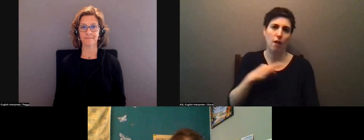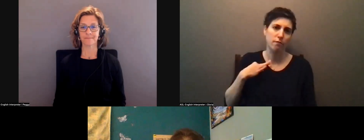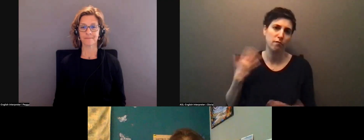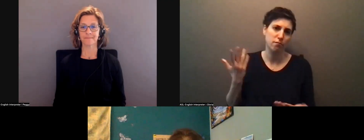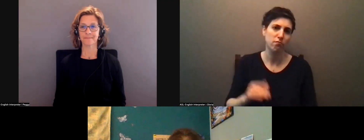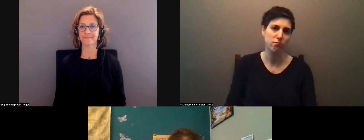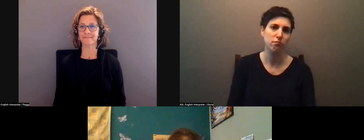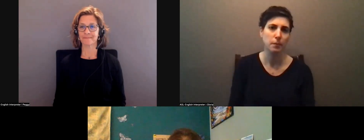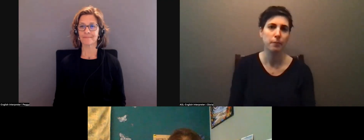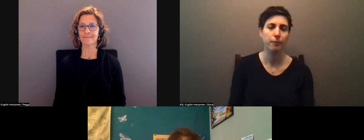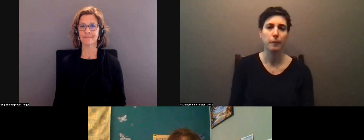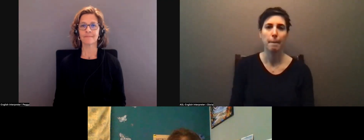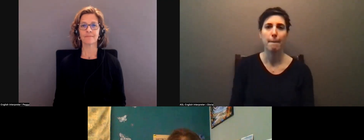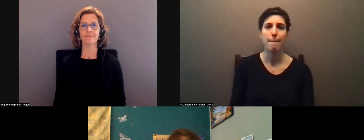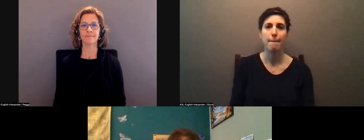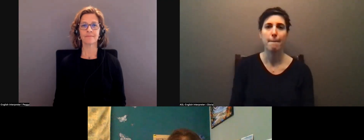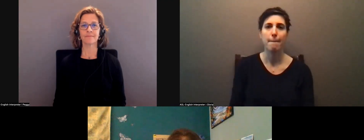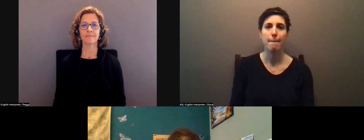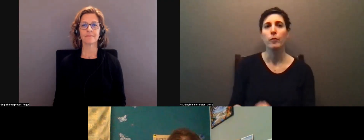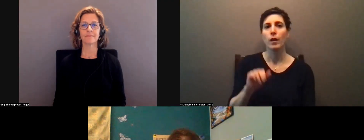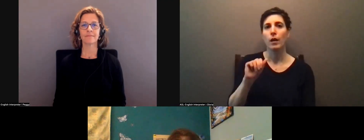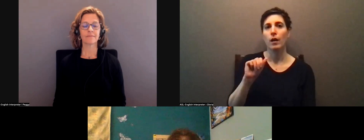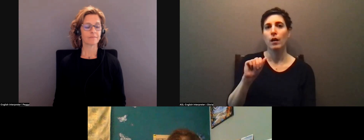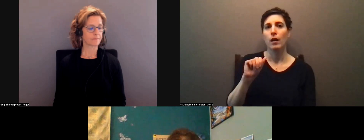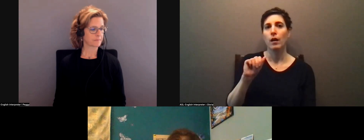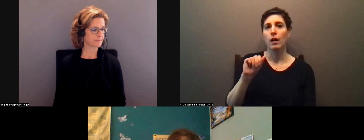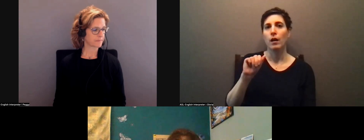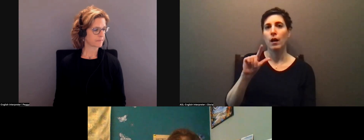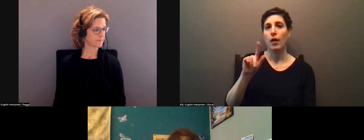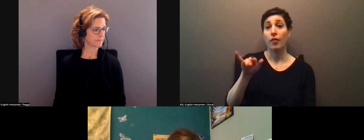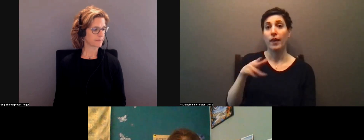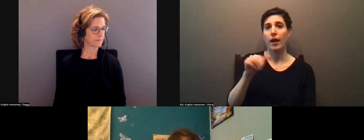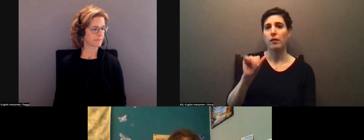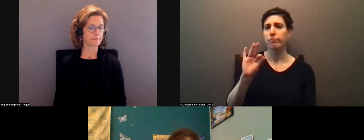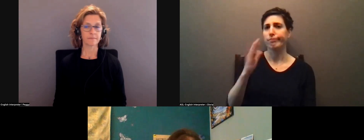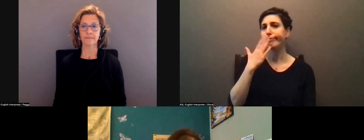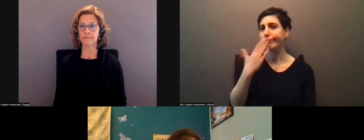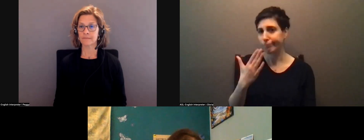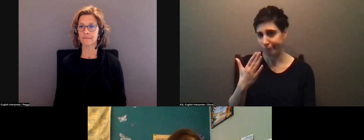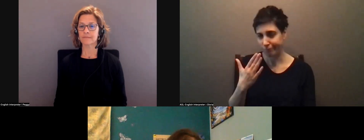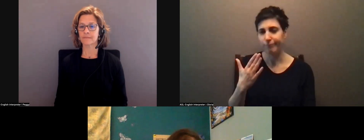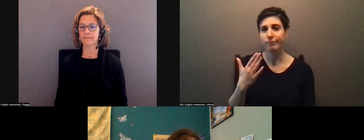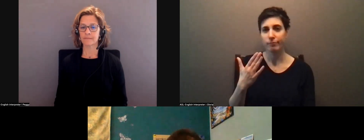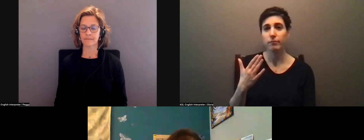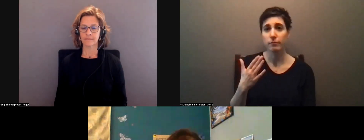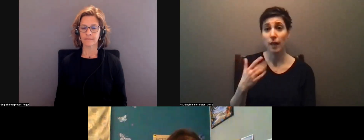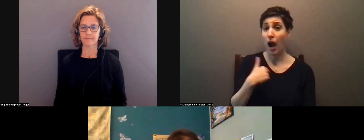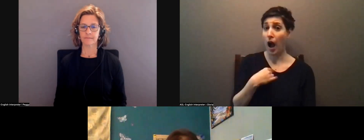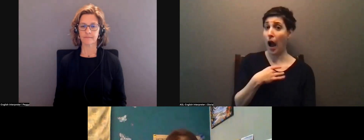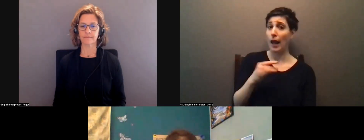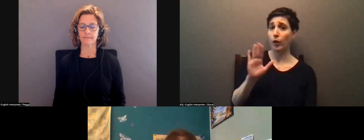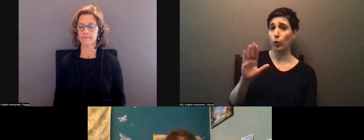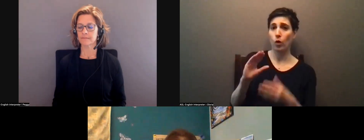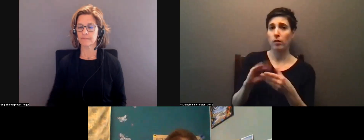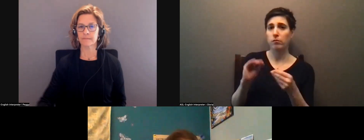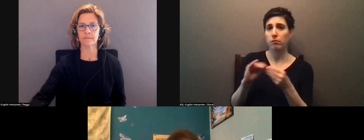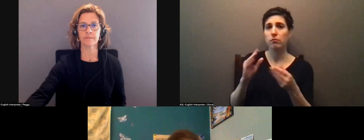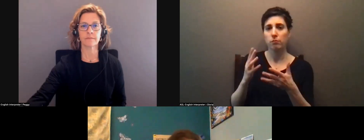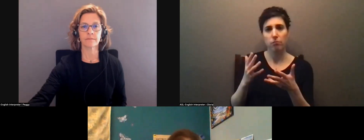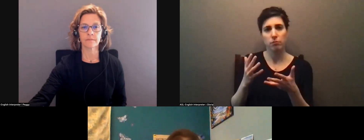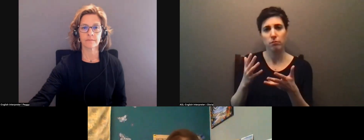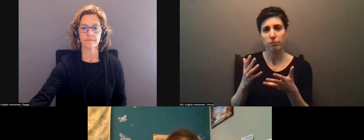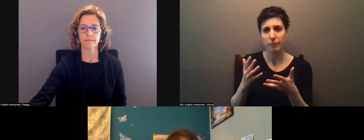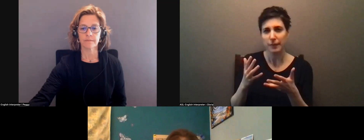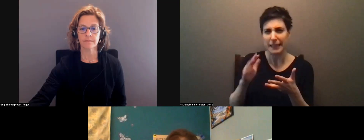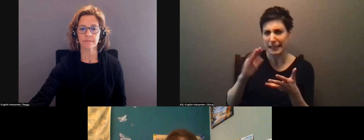Thanks. Awesome. Thank you. Thanks so much, Ambreen, for that. I like the continuity, I think, of the